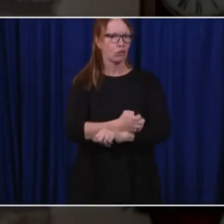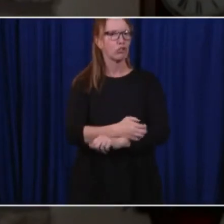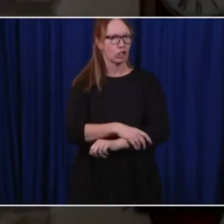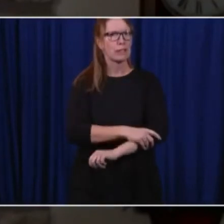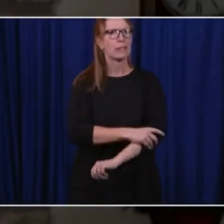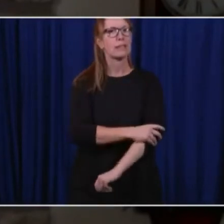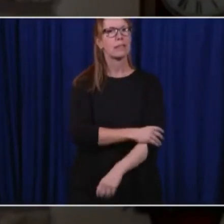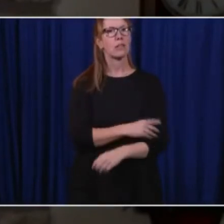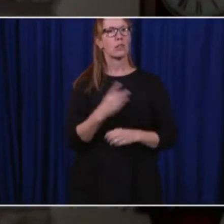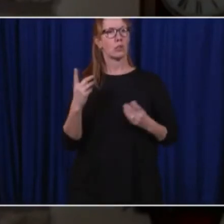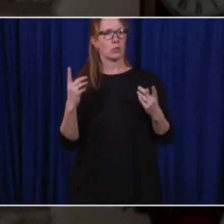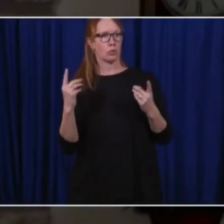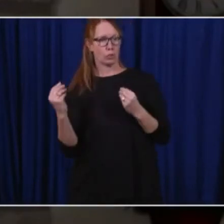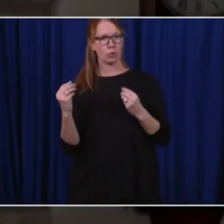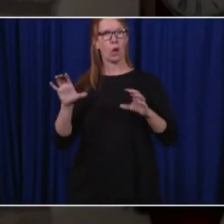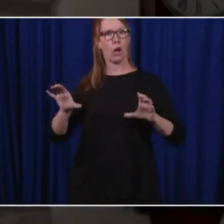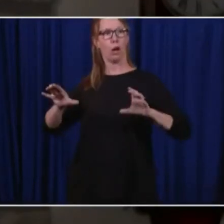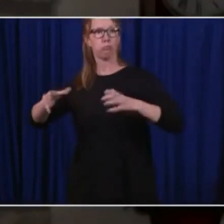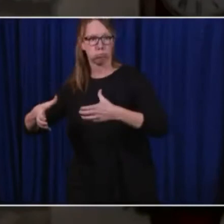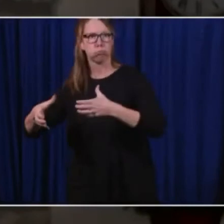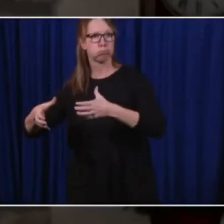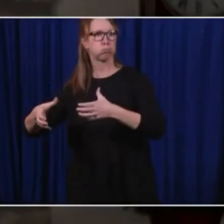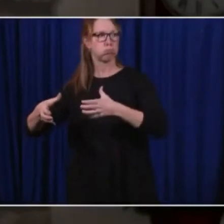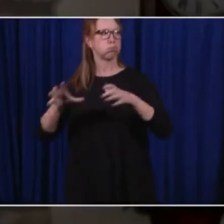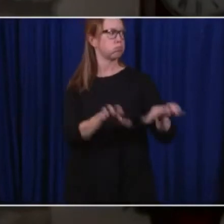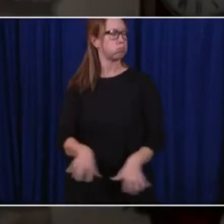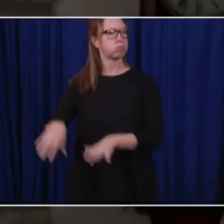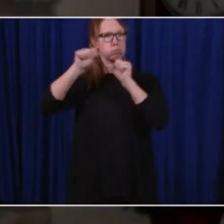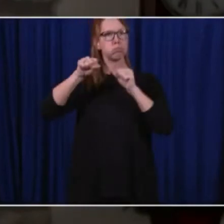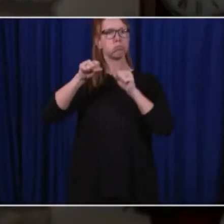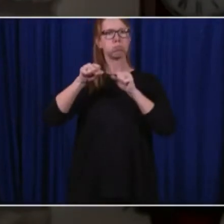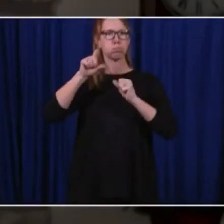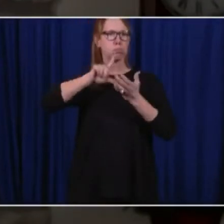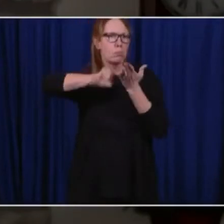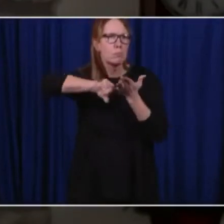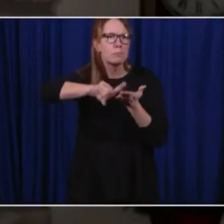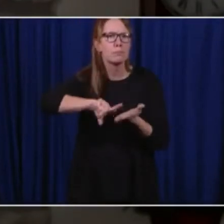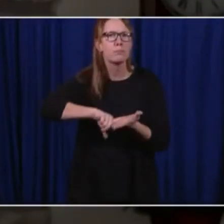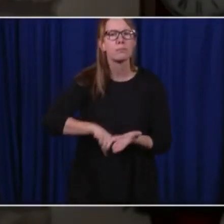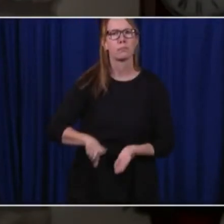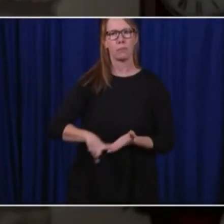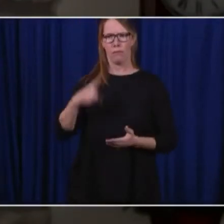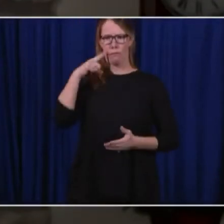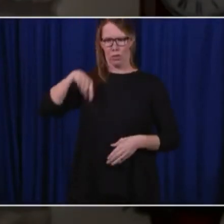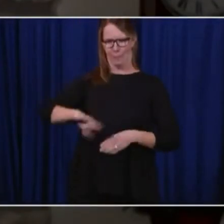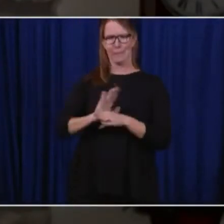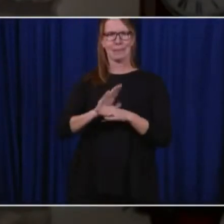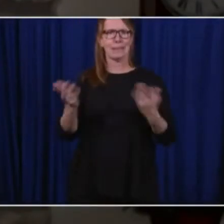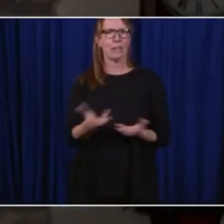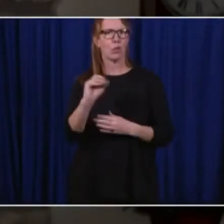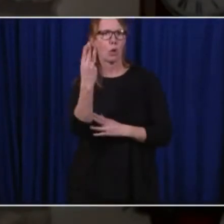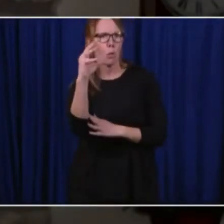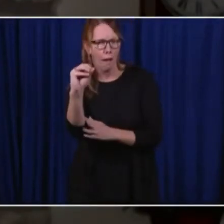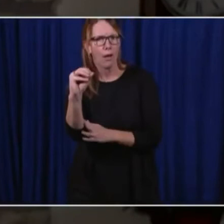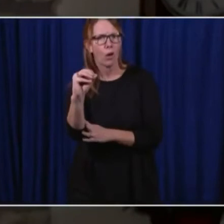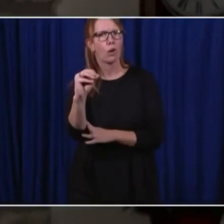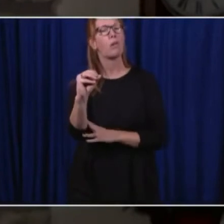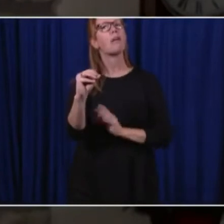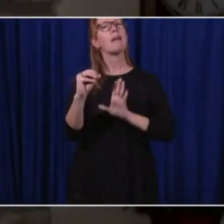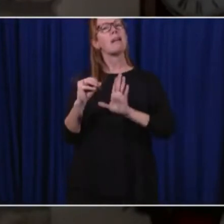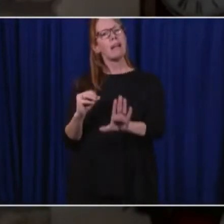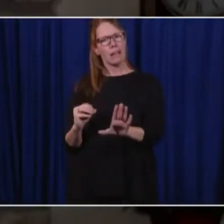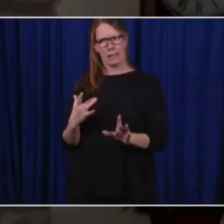recent actions, evaluating whether the company should continue to be allowed to do business here in Ohio. They say that the facts have come